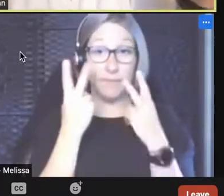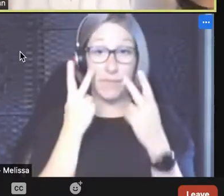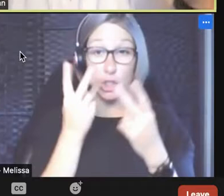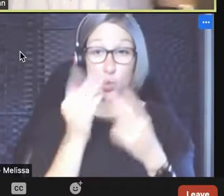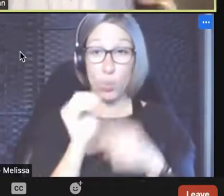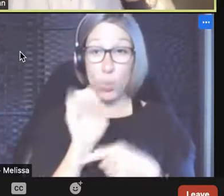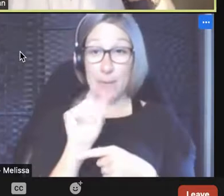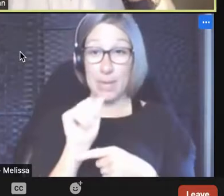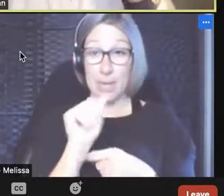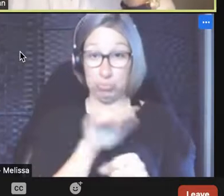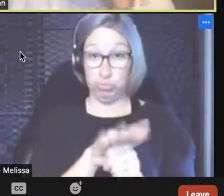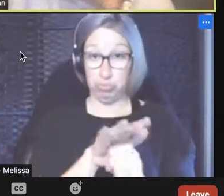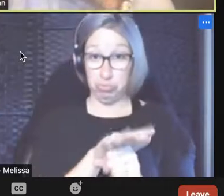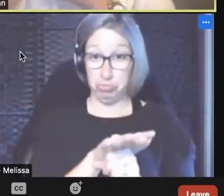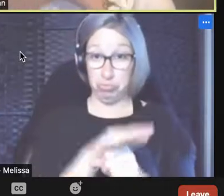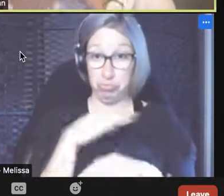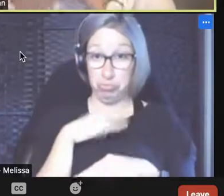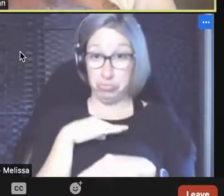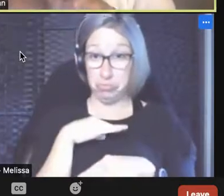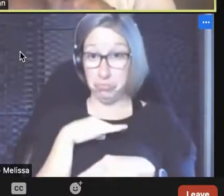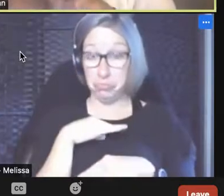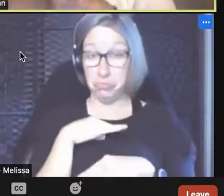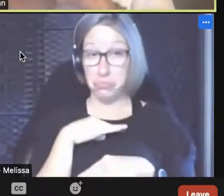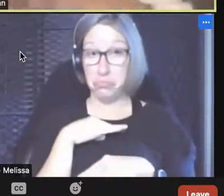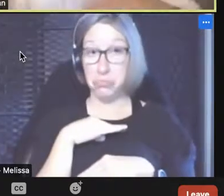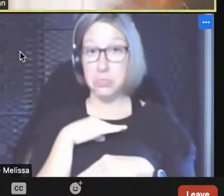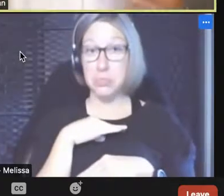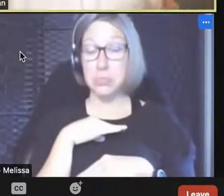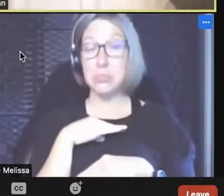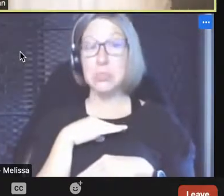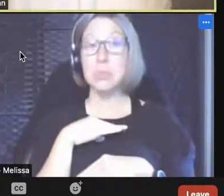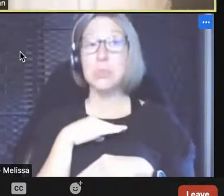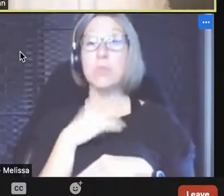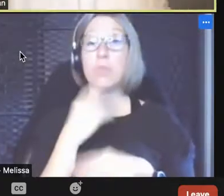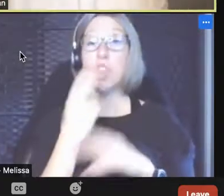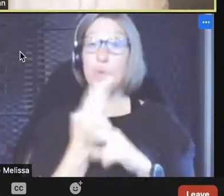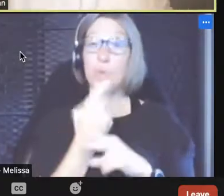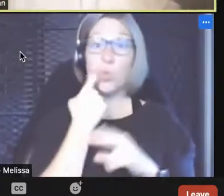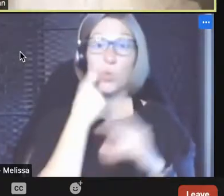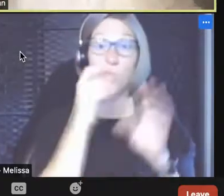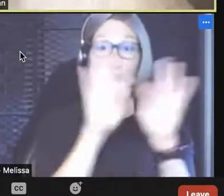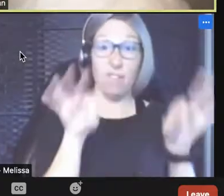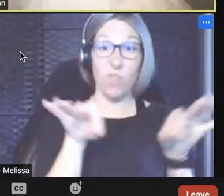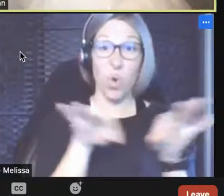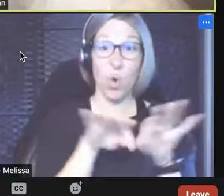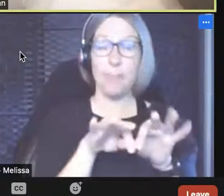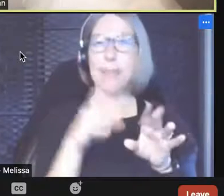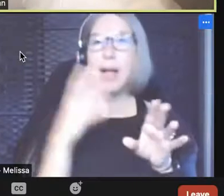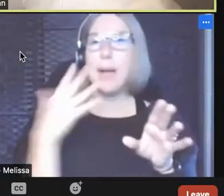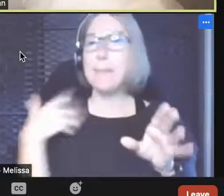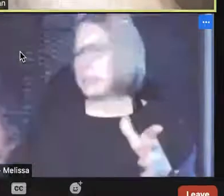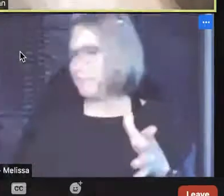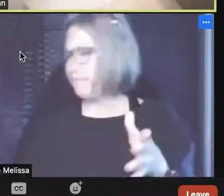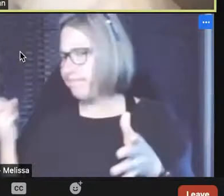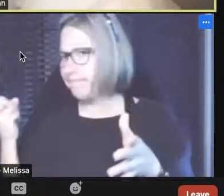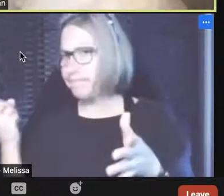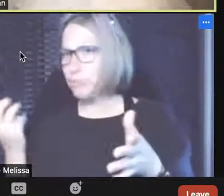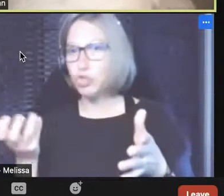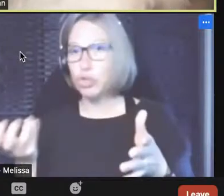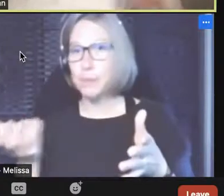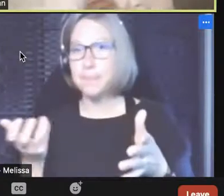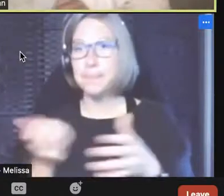you filled out, if, we're going to ask ourselves, is this, let me pull something out of my drawer here.